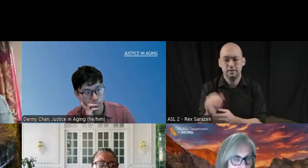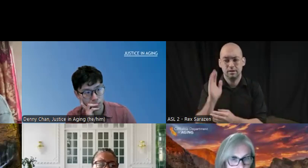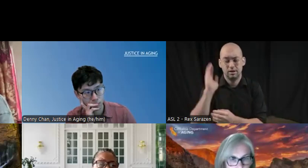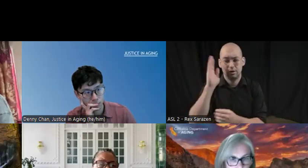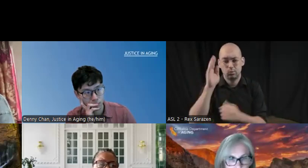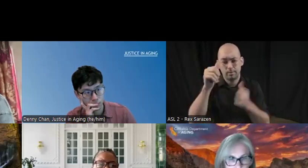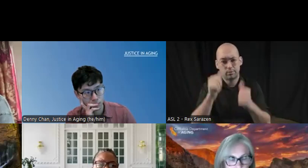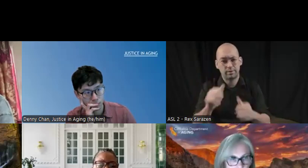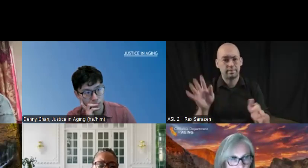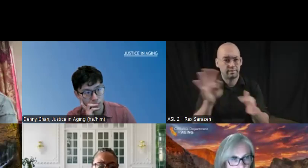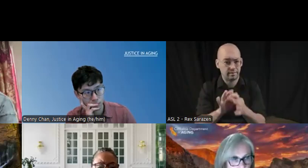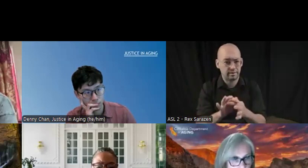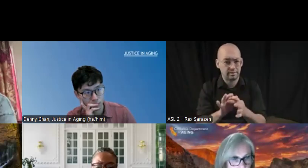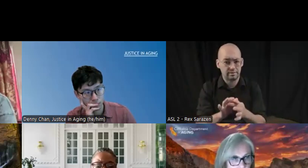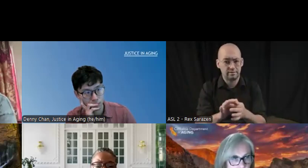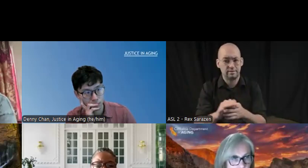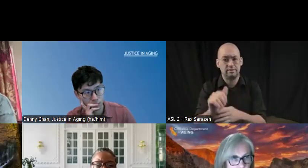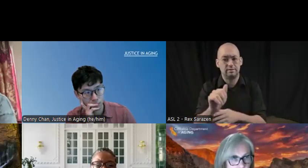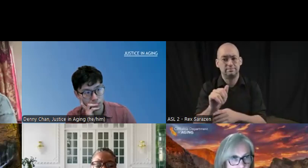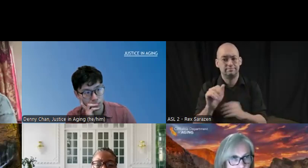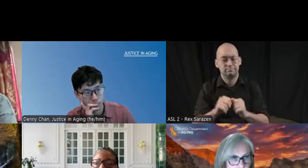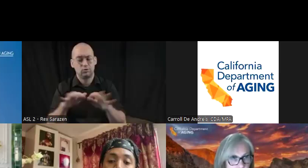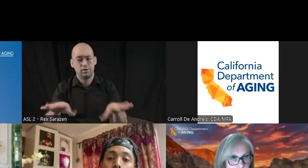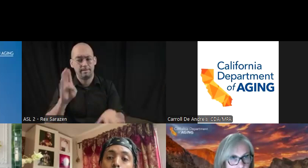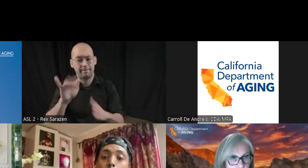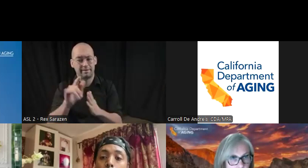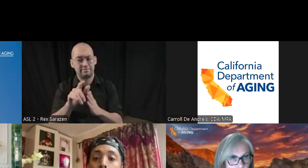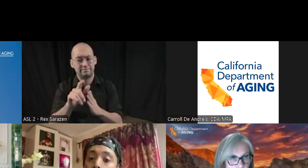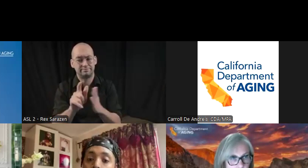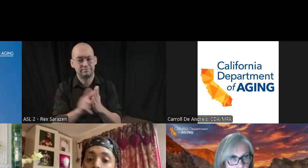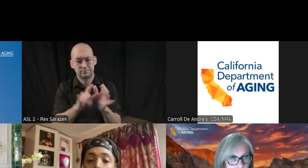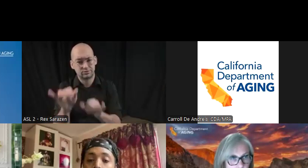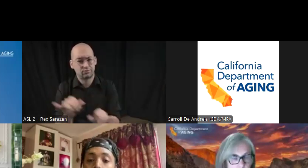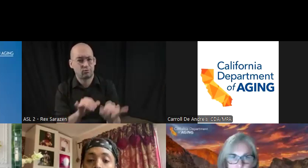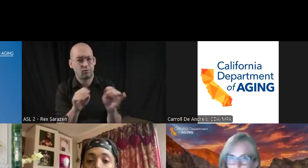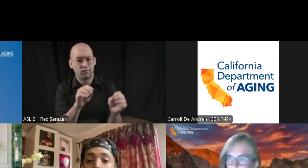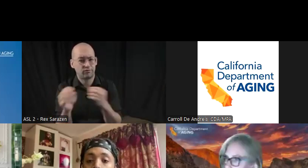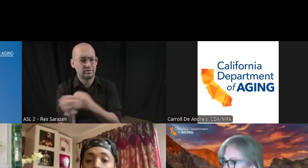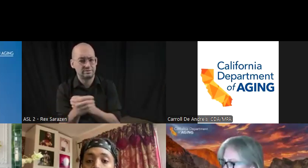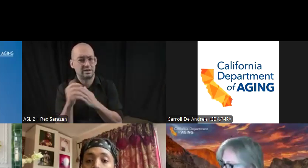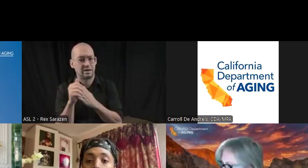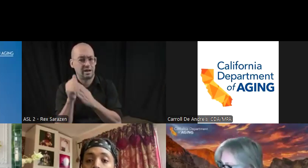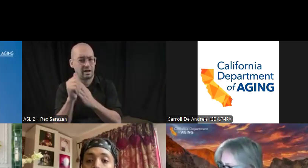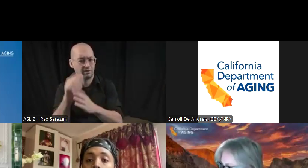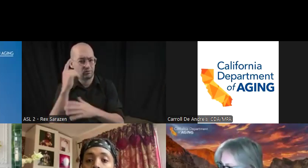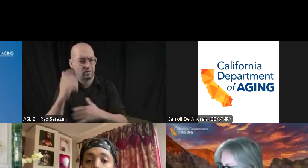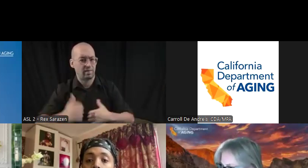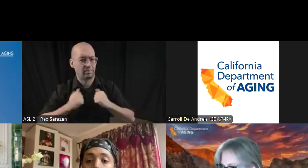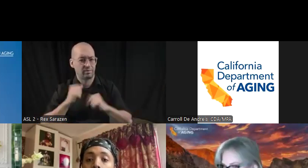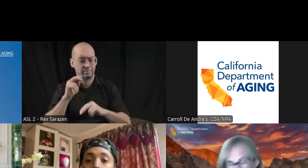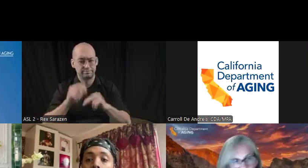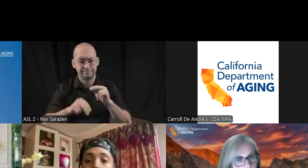was put out by the Attorney General's office on it's kind of a guidance for healthcare facilities in these situations.